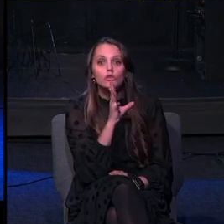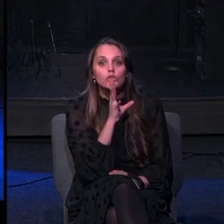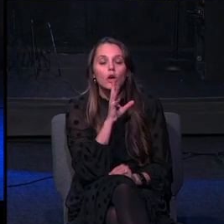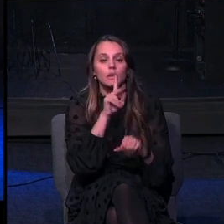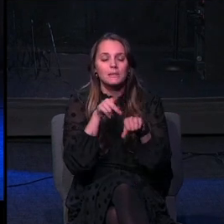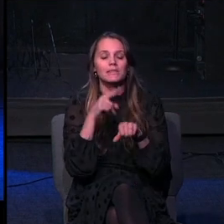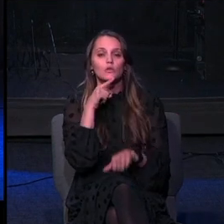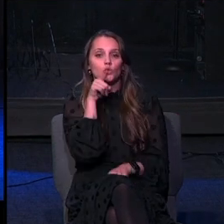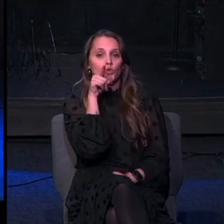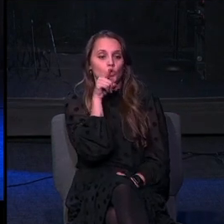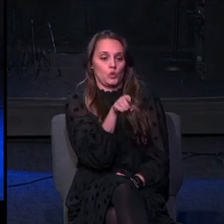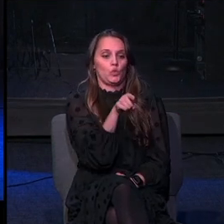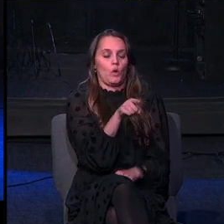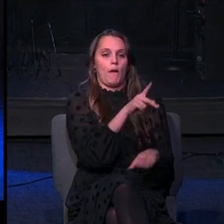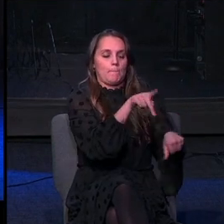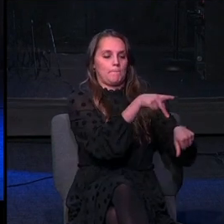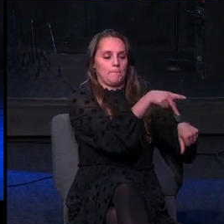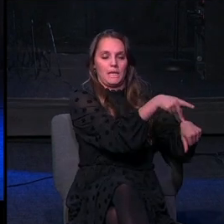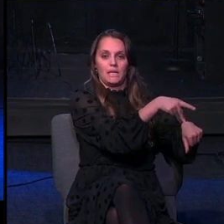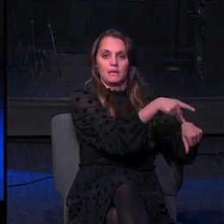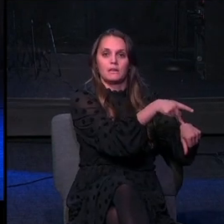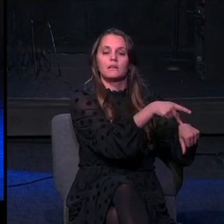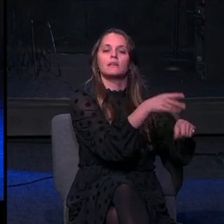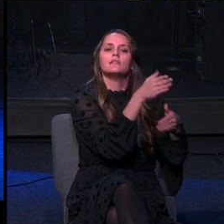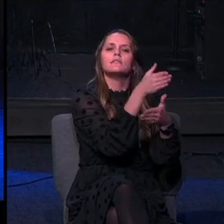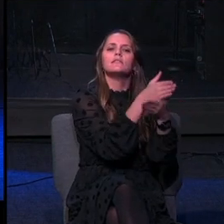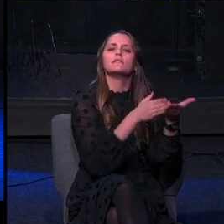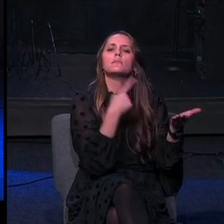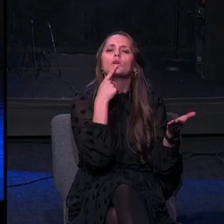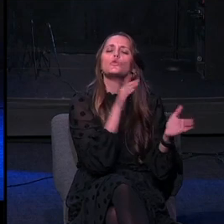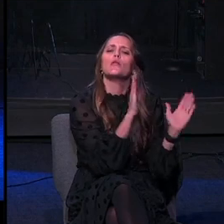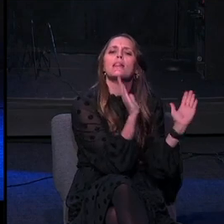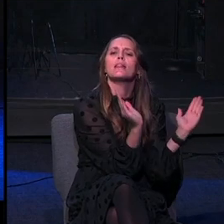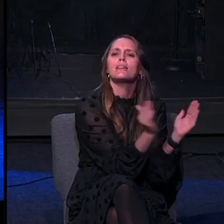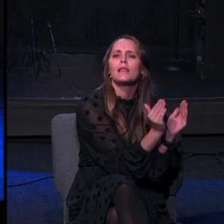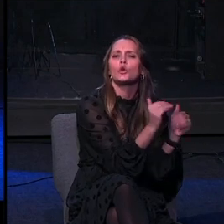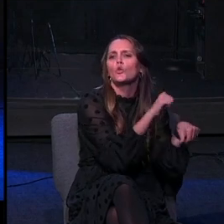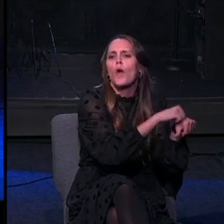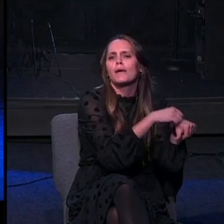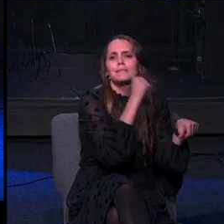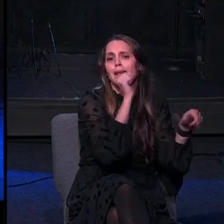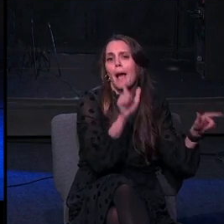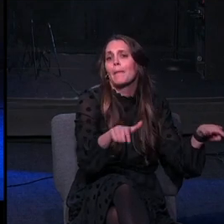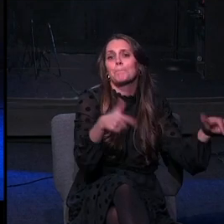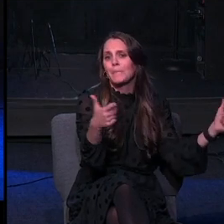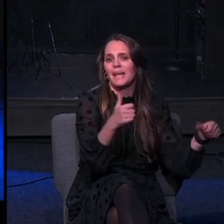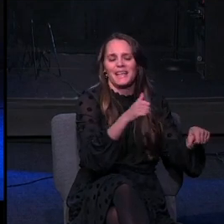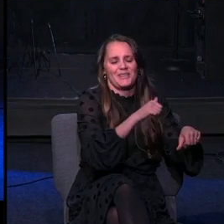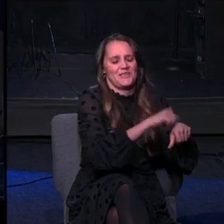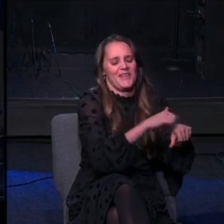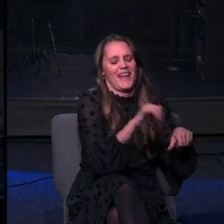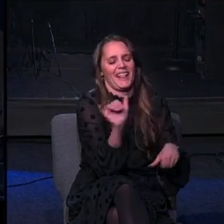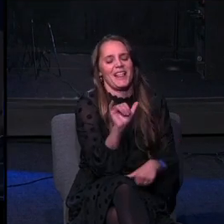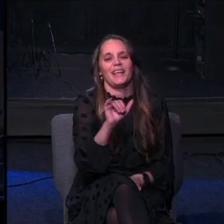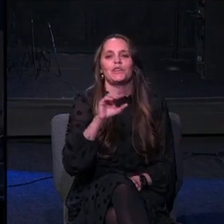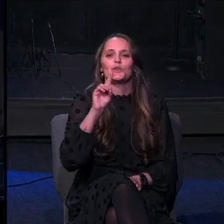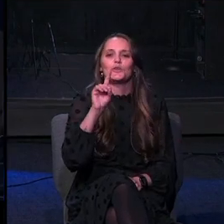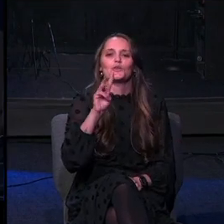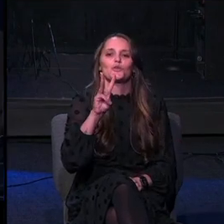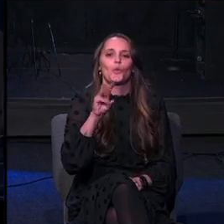you are Peter. Some scholars say, you're little rock, you know? Not big rock like Dwayne Johnson. You're little rock, so little rock